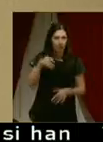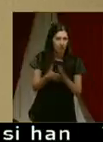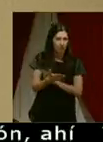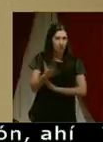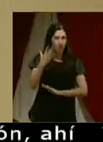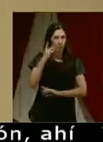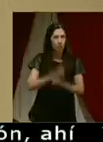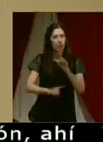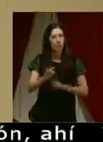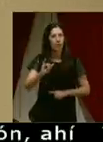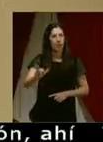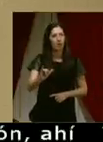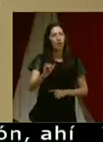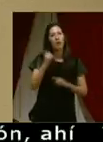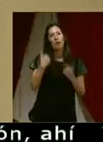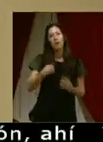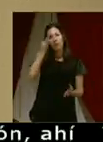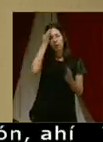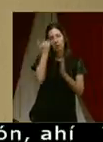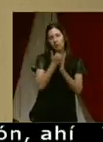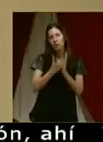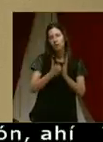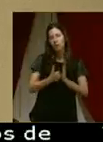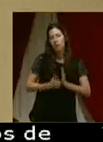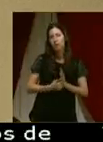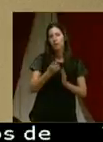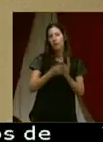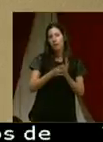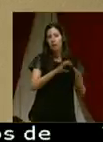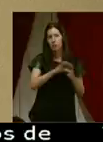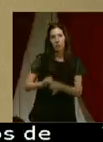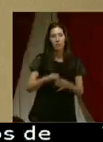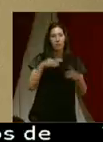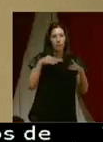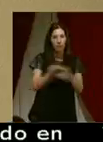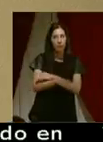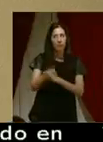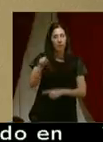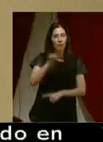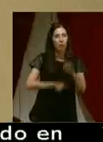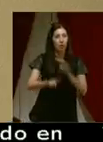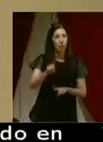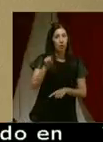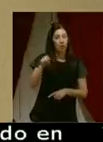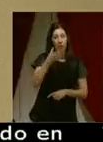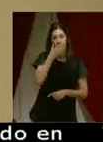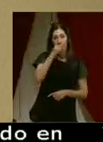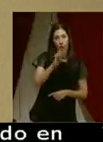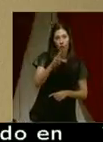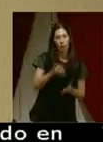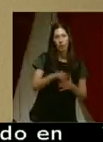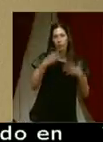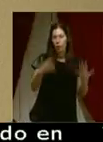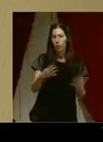the features offered to people with low visibility, then they're failing in doing their task. And